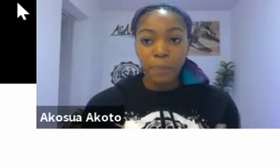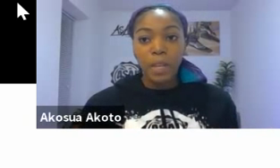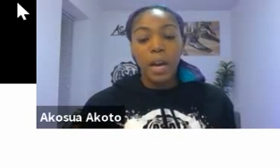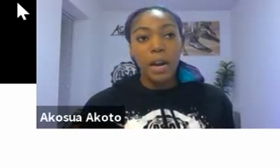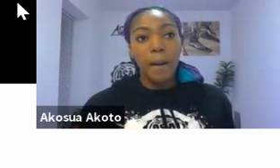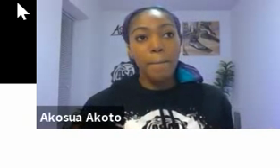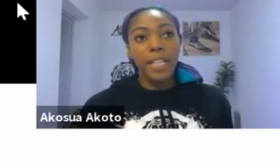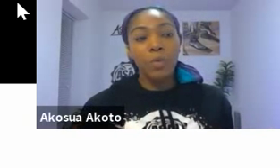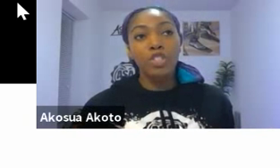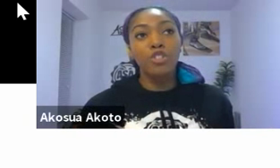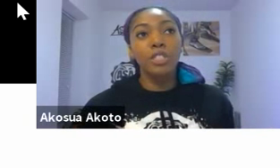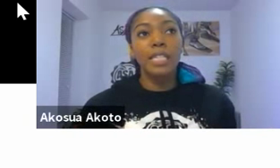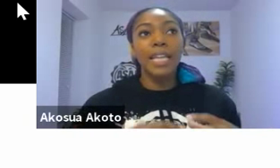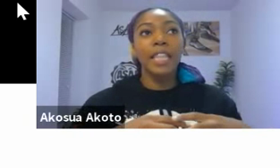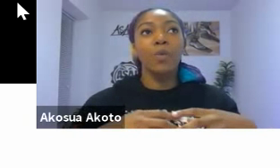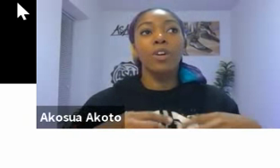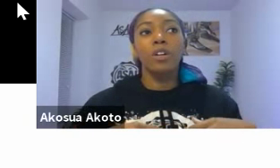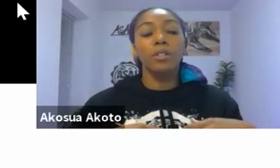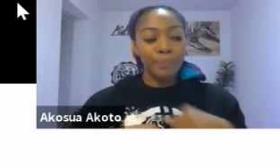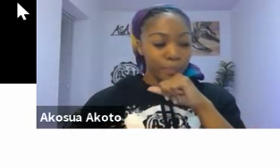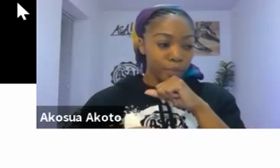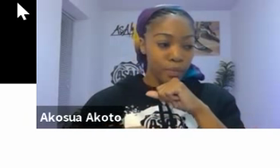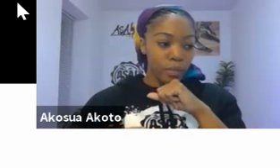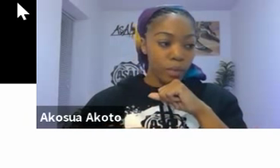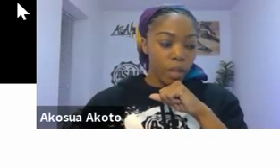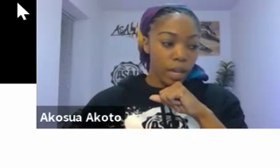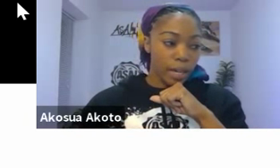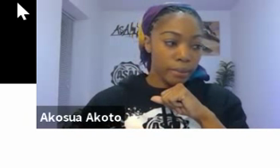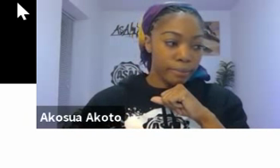yes, but it was usually like they were